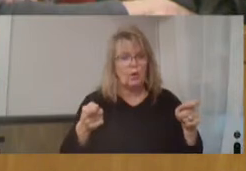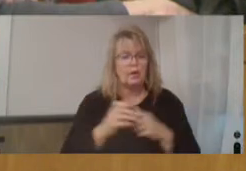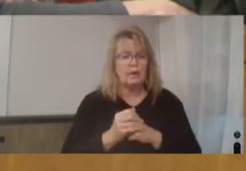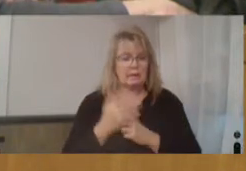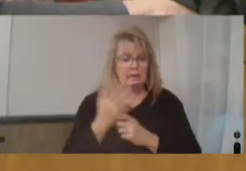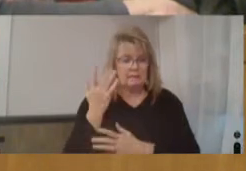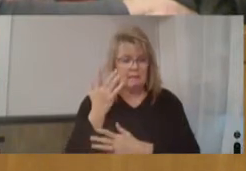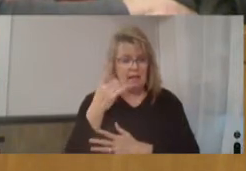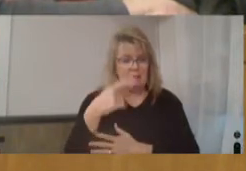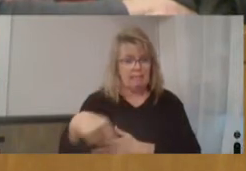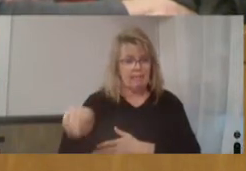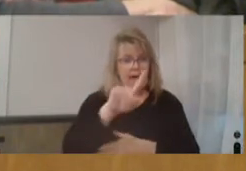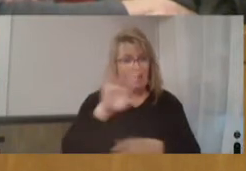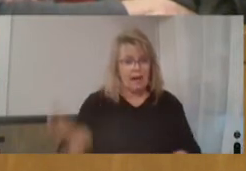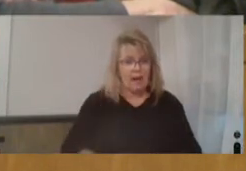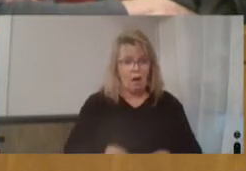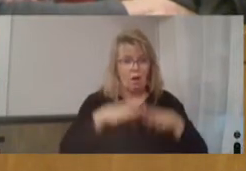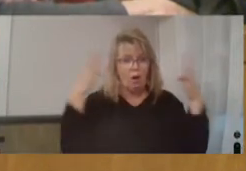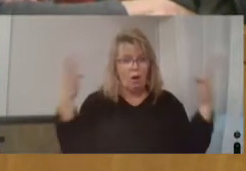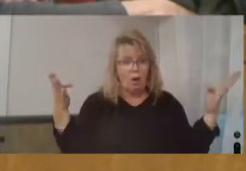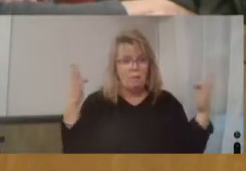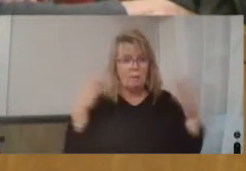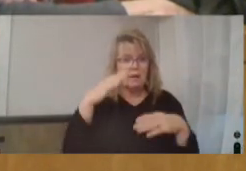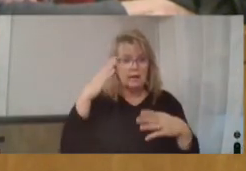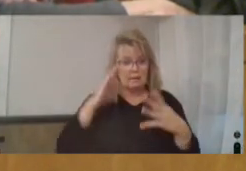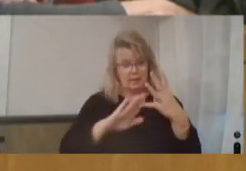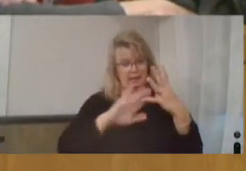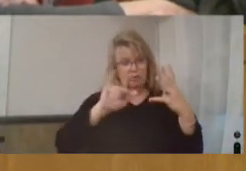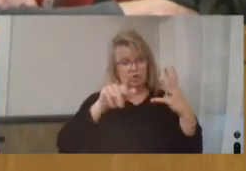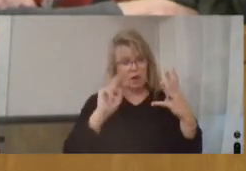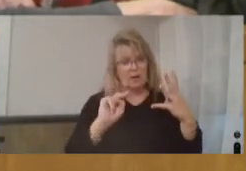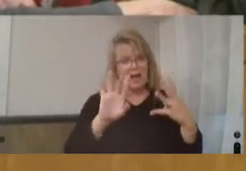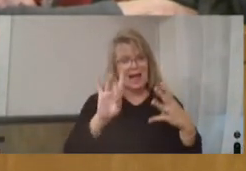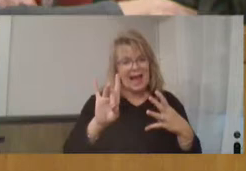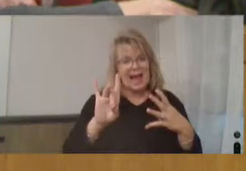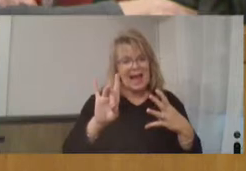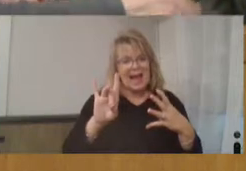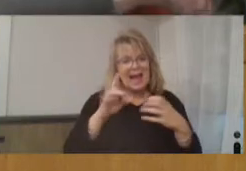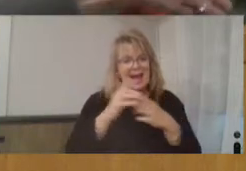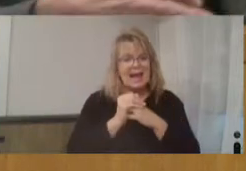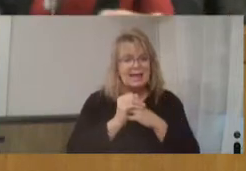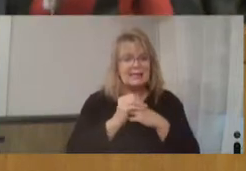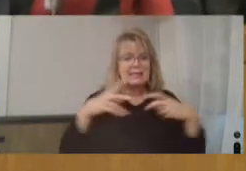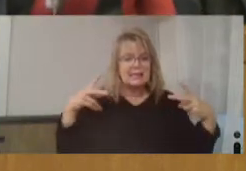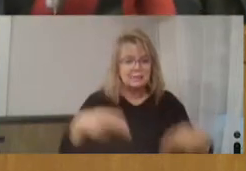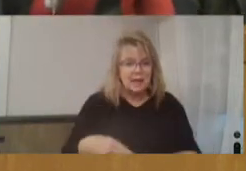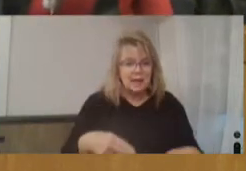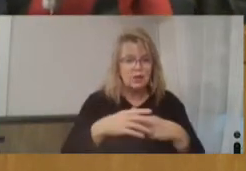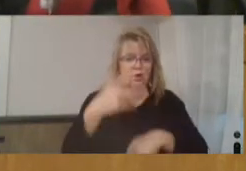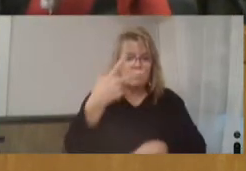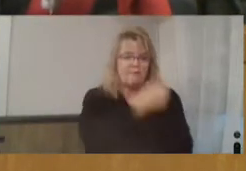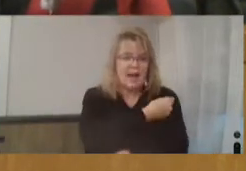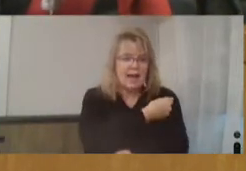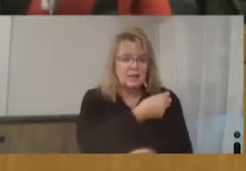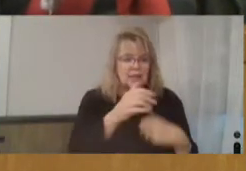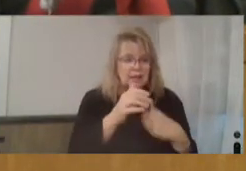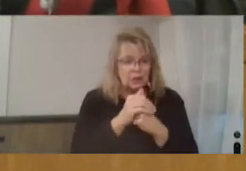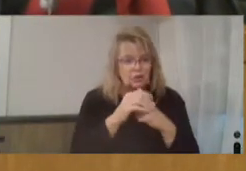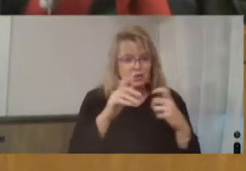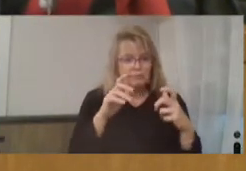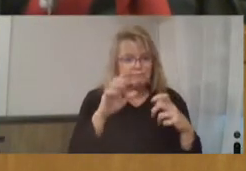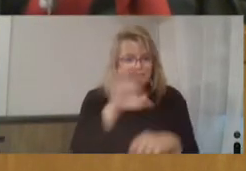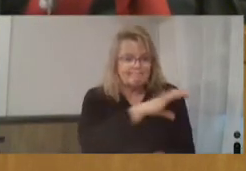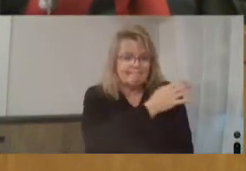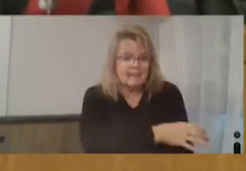they opened up at the end of January 8 spay-neuter vaccination clinics for